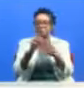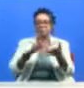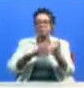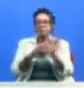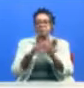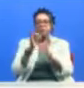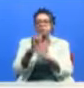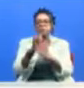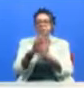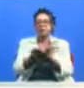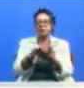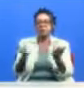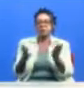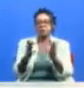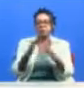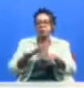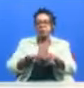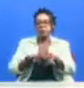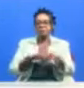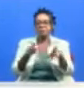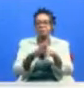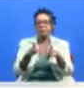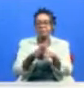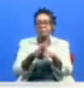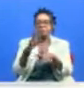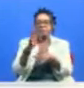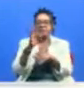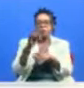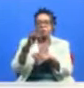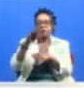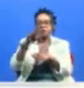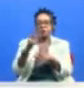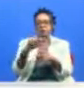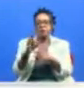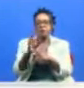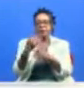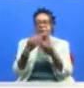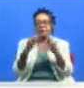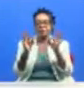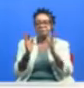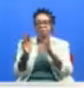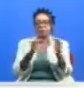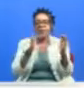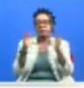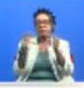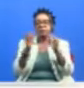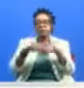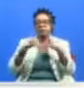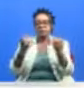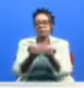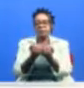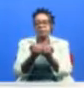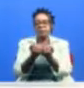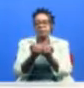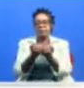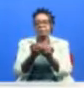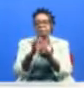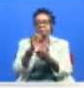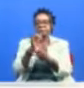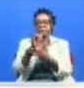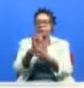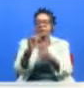blatant assaults on the very foundations of a free and democratic society. They violate